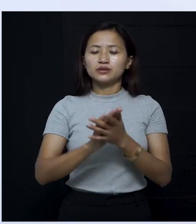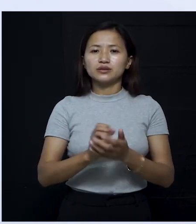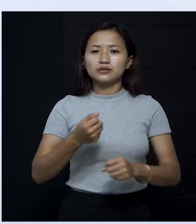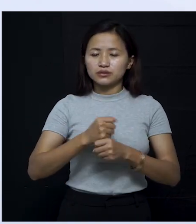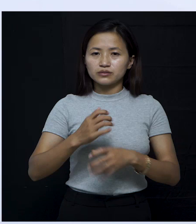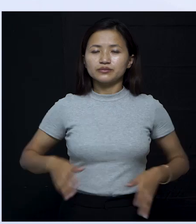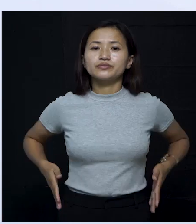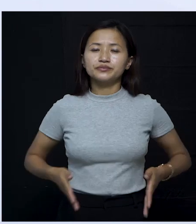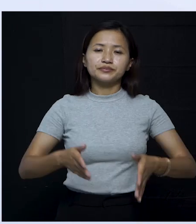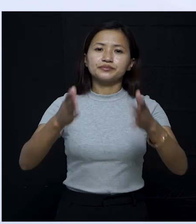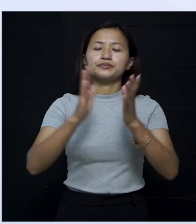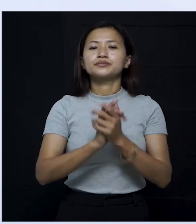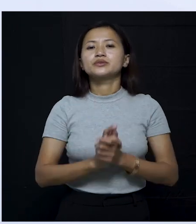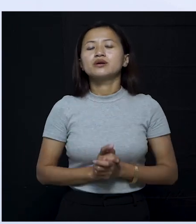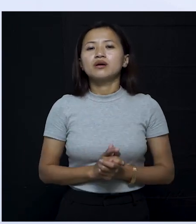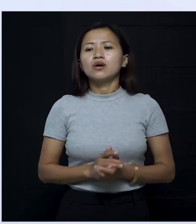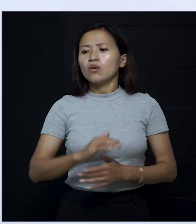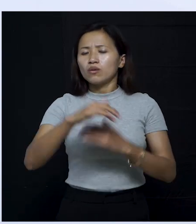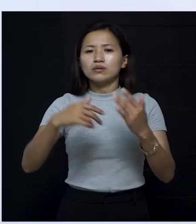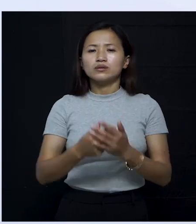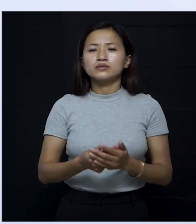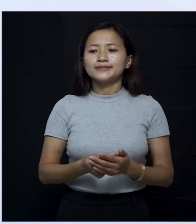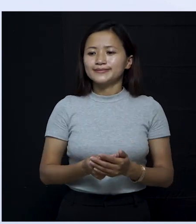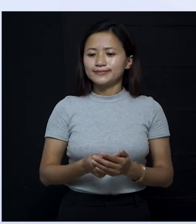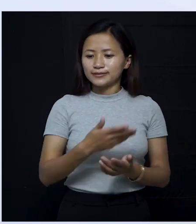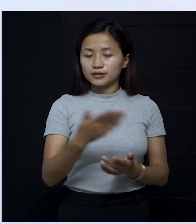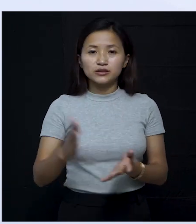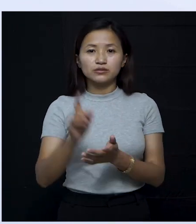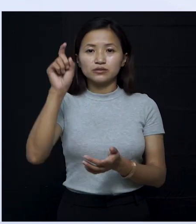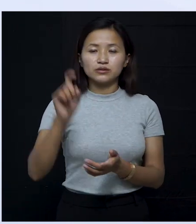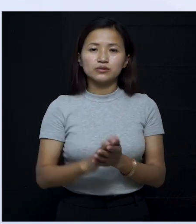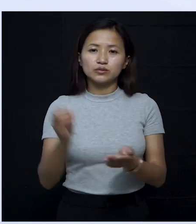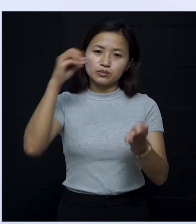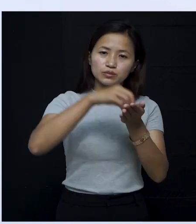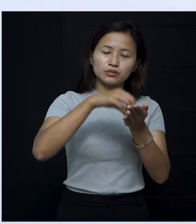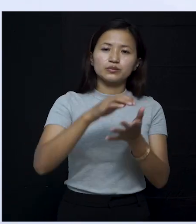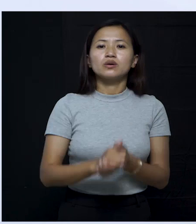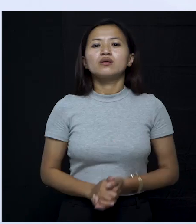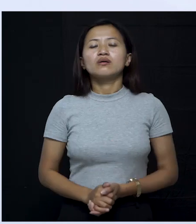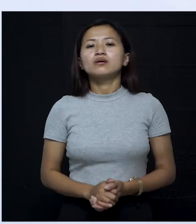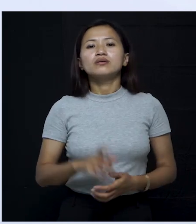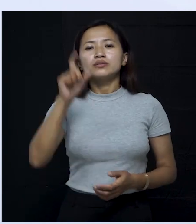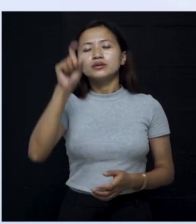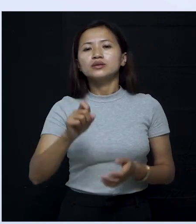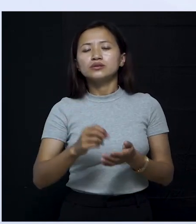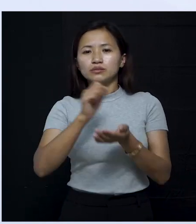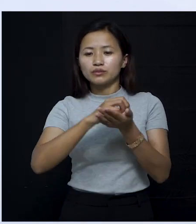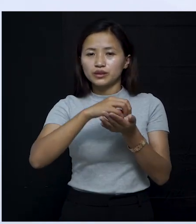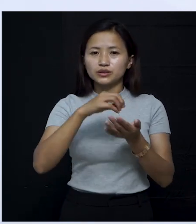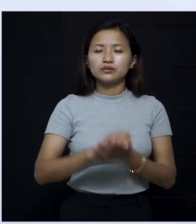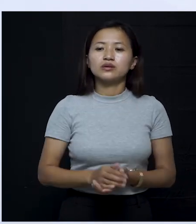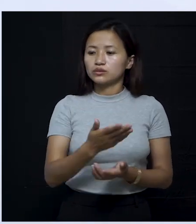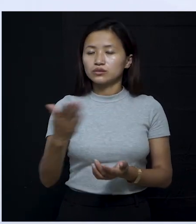it? They metaled the road. So all these you need to mention, okay. Then you also need to mention